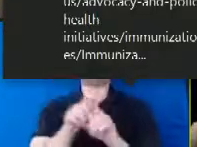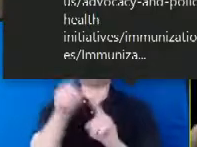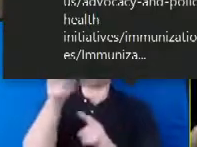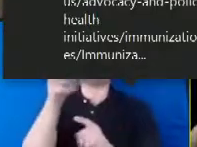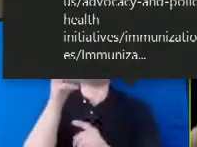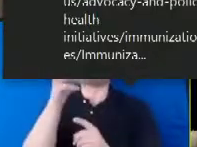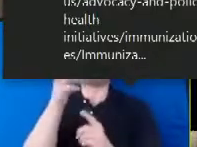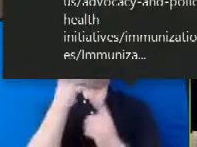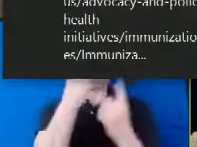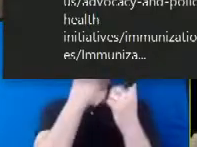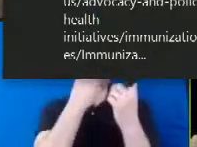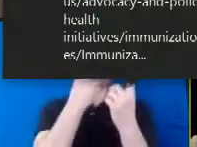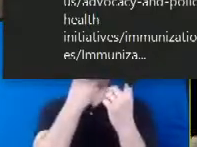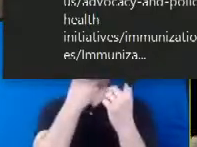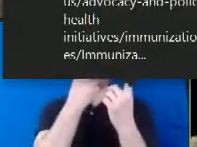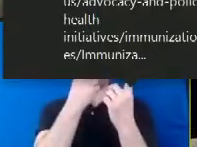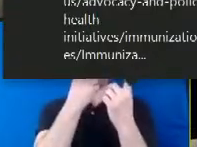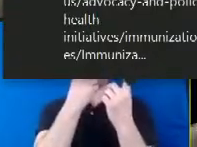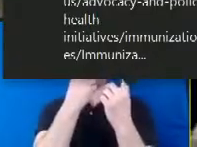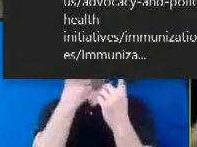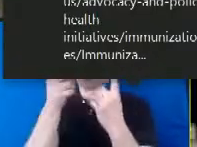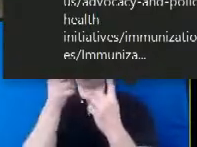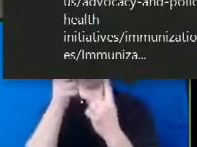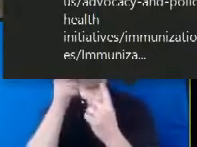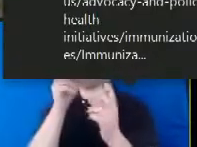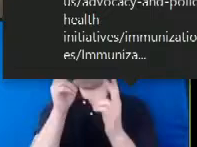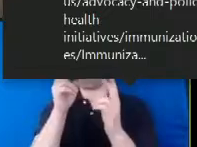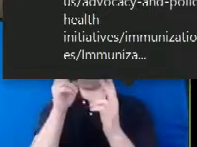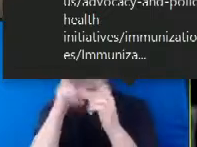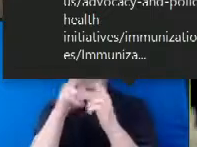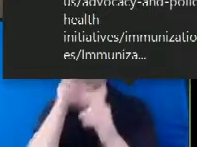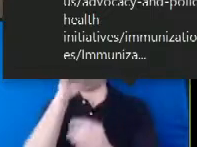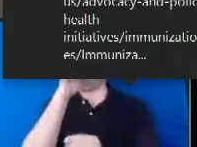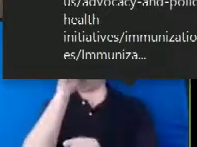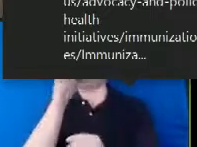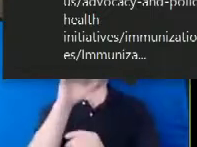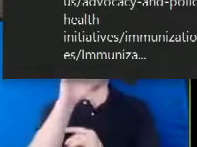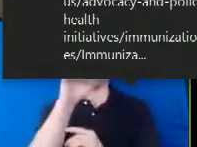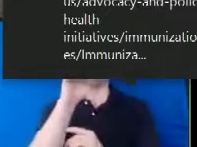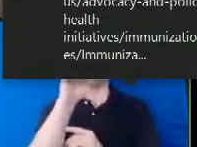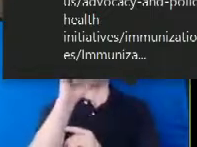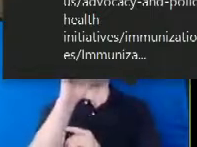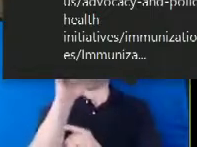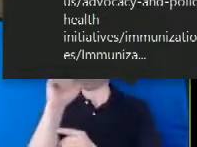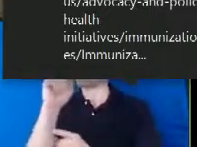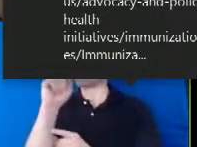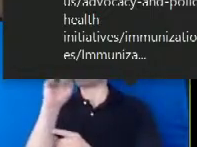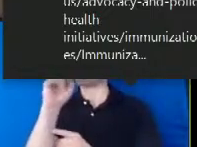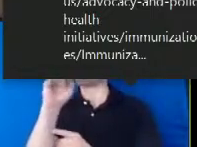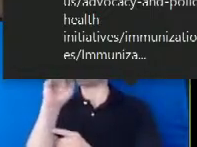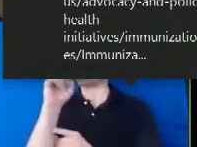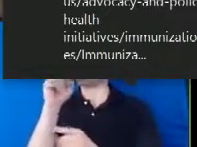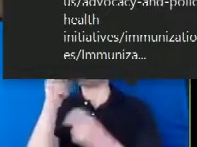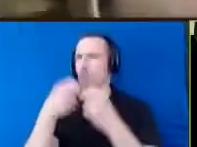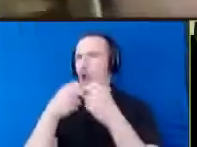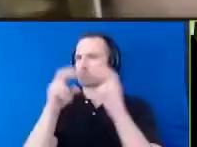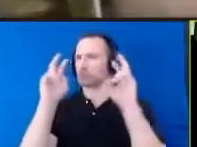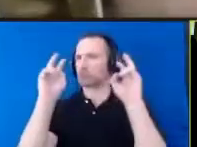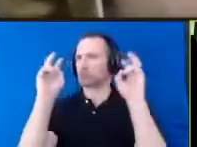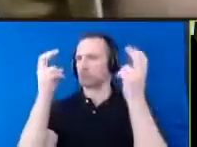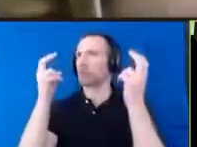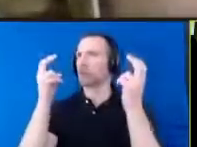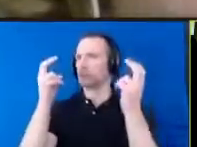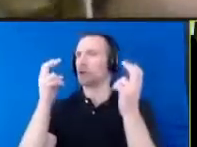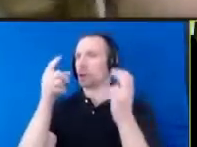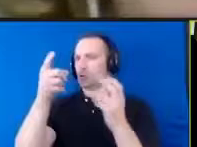addressing the fetal tissue issue, since that has been something that I know has been on a lot of